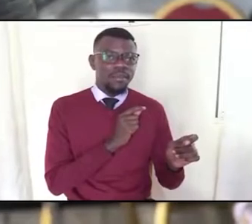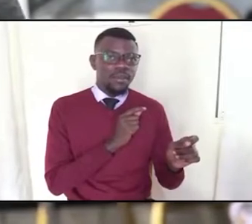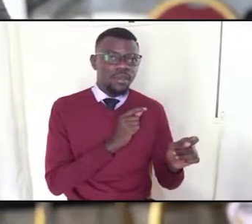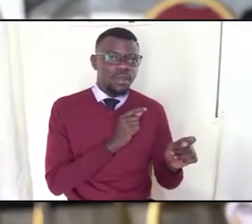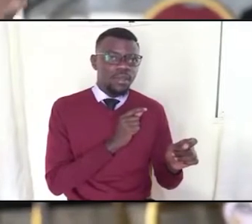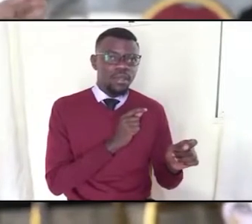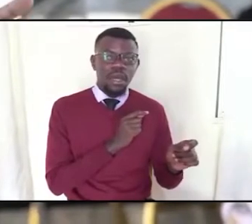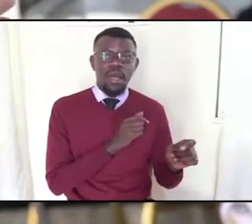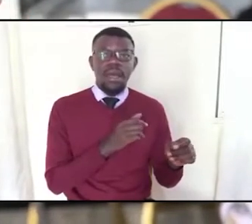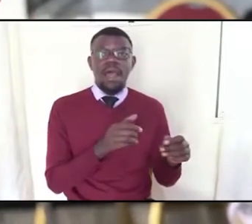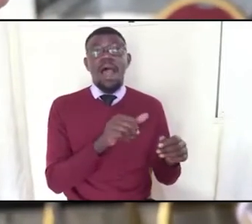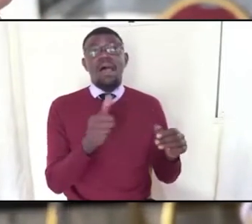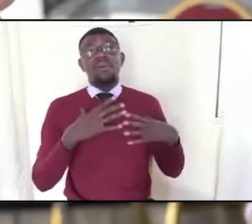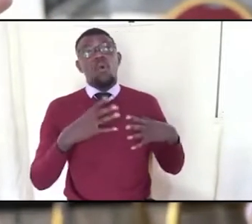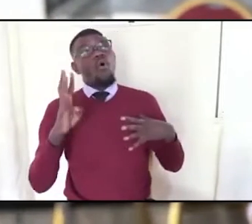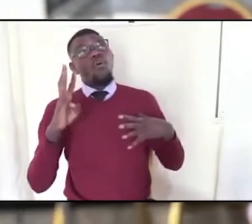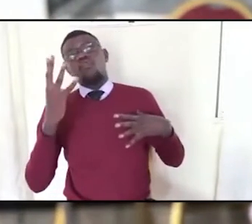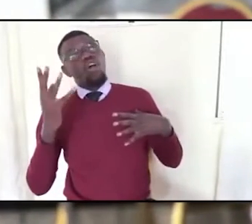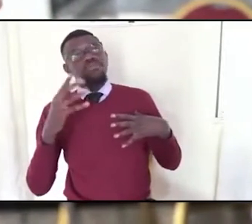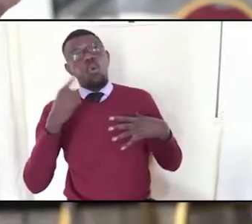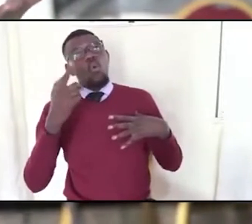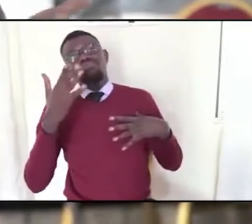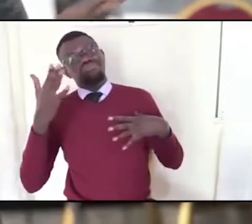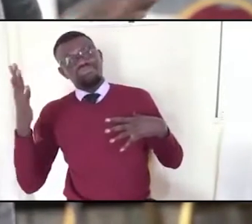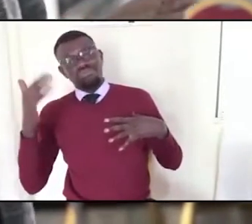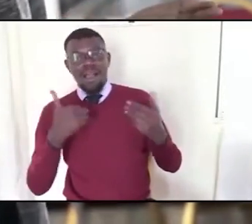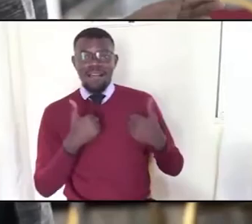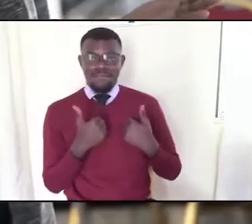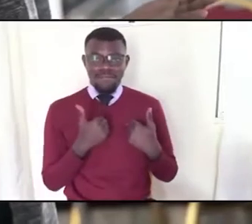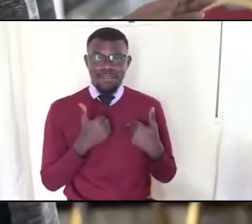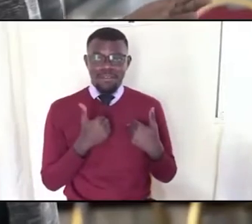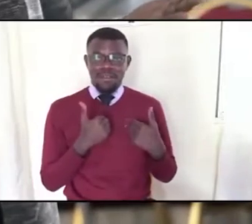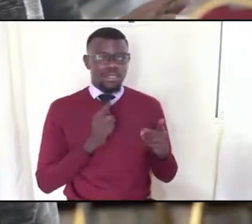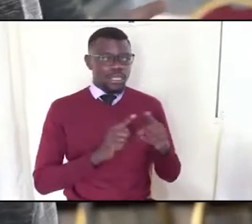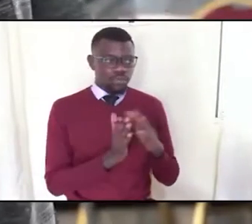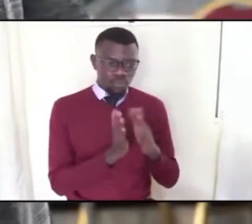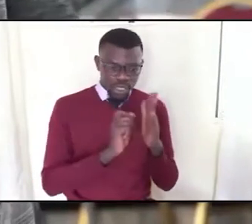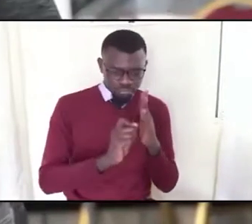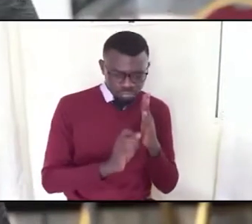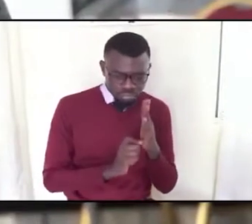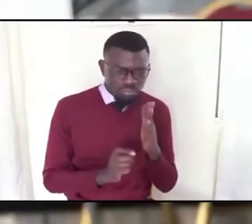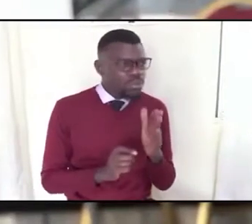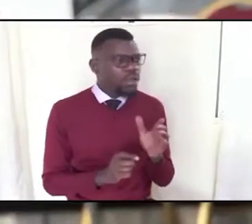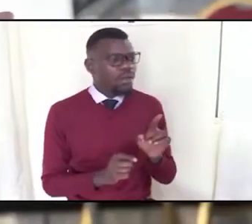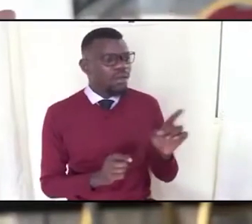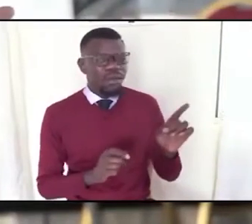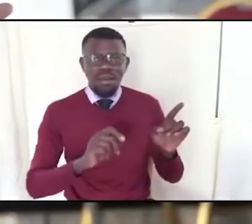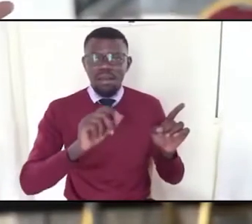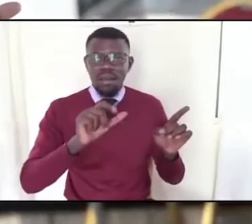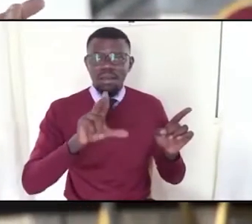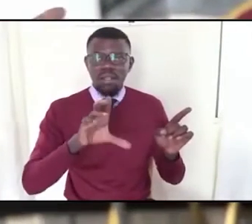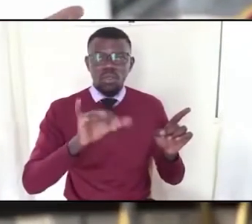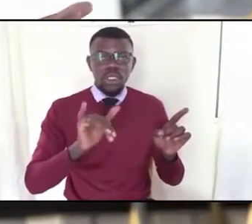And probably the fourth person, because at the time of documenting this, Lucy did not know whether the fourth